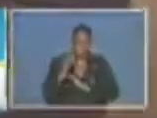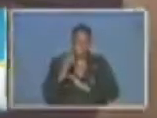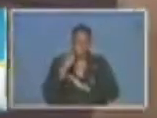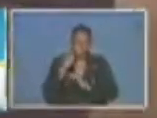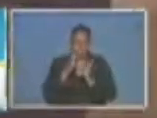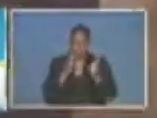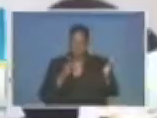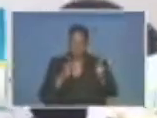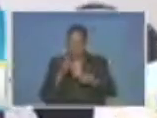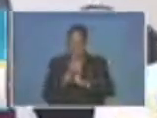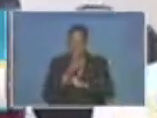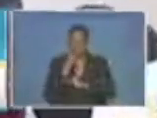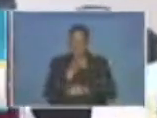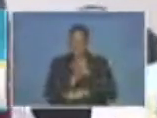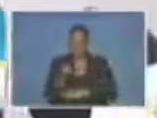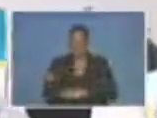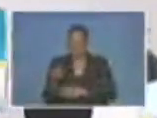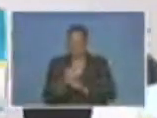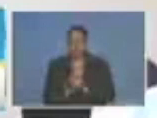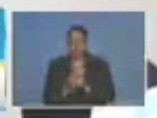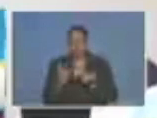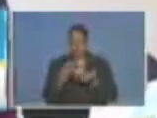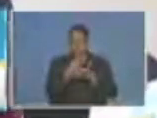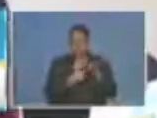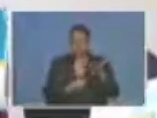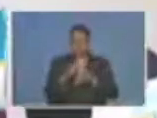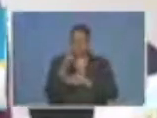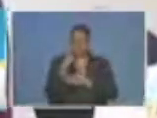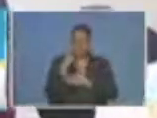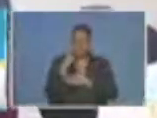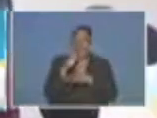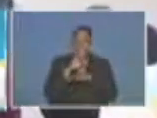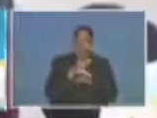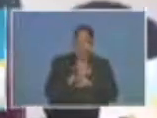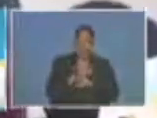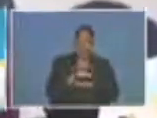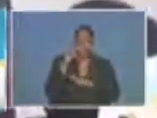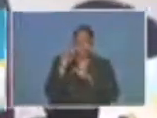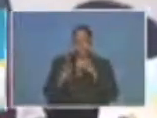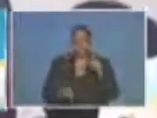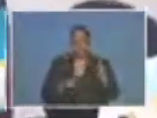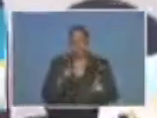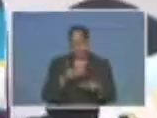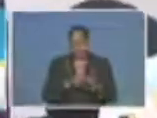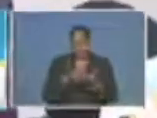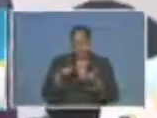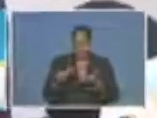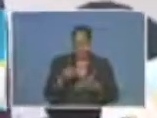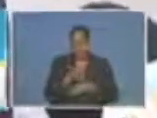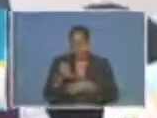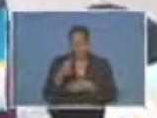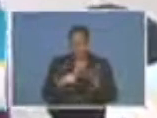acquiring food supplies. The cost of food, and therefore it impacts people's ability to purchase, because what you could have bought